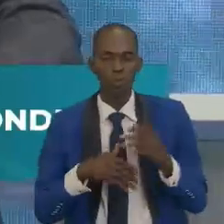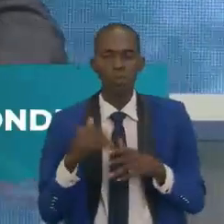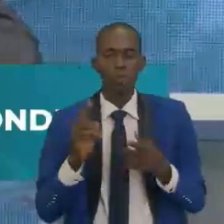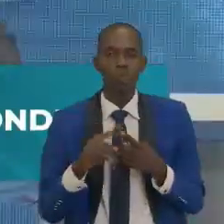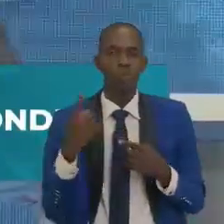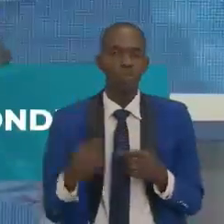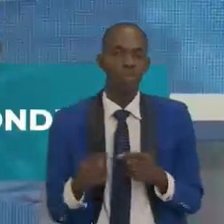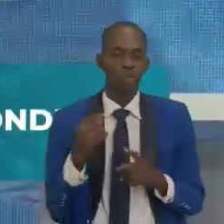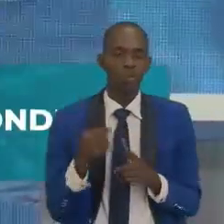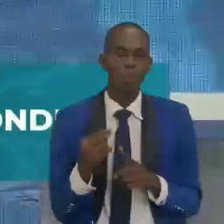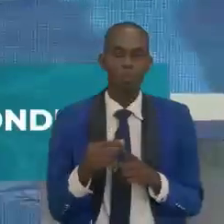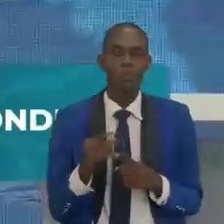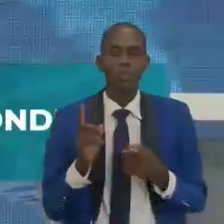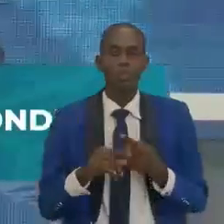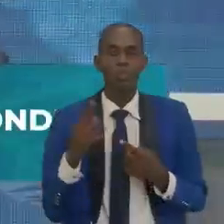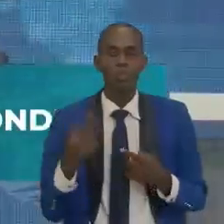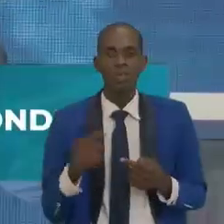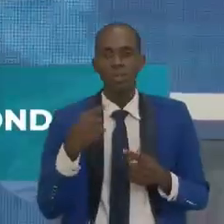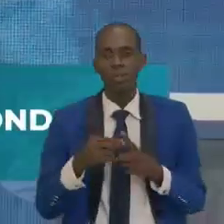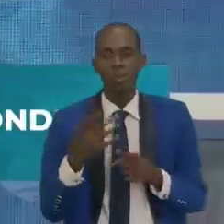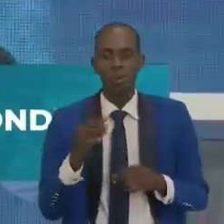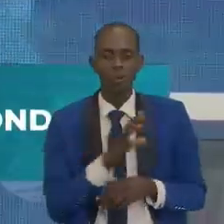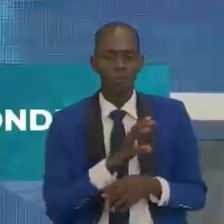the saying of Christ unto you.